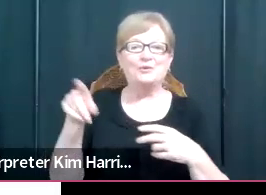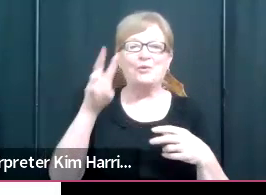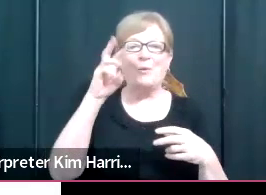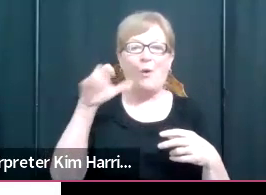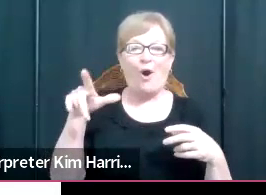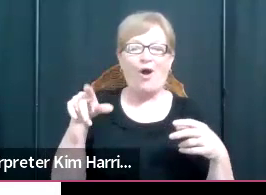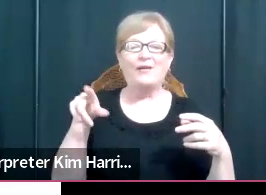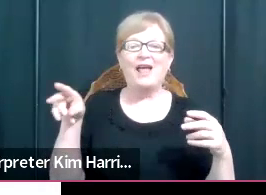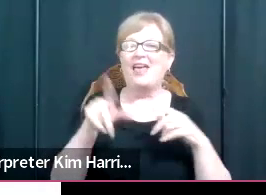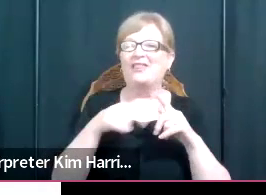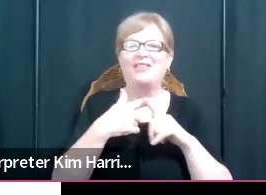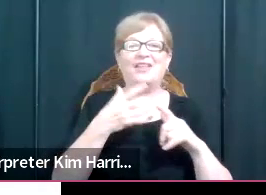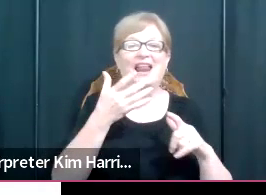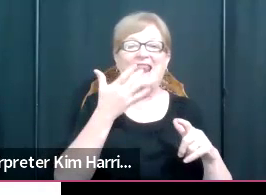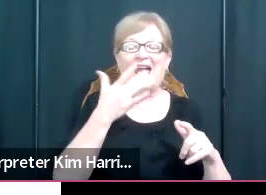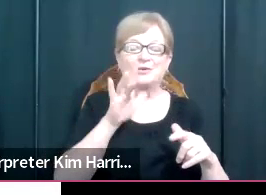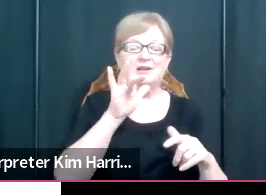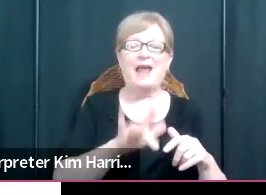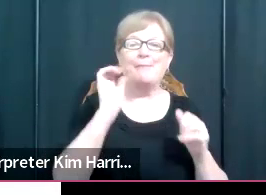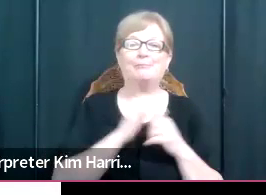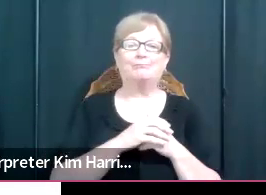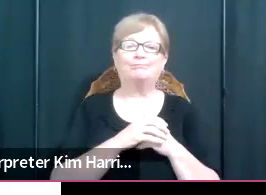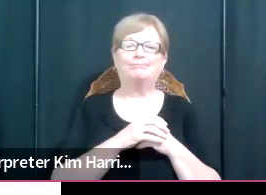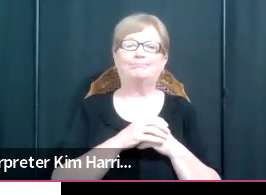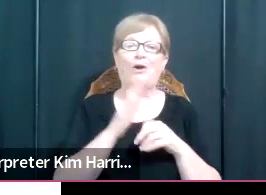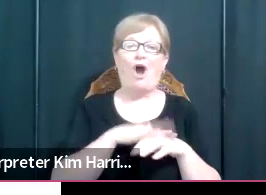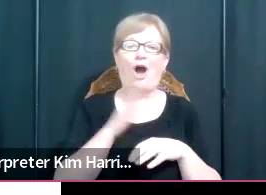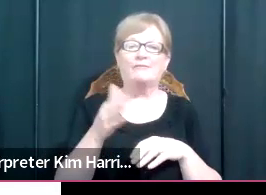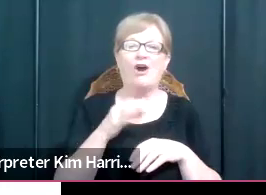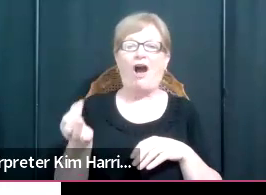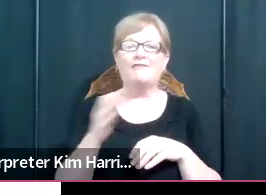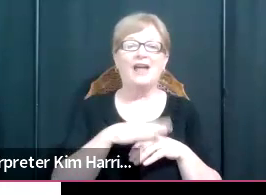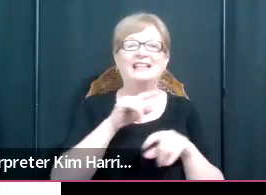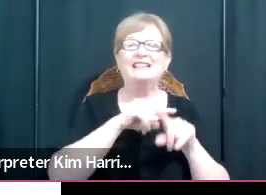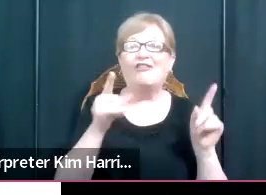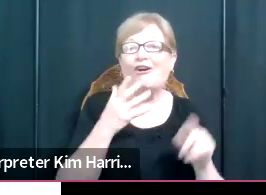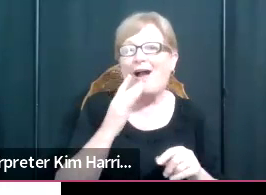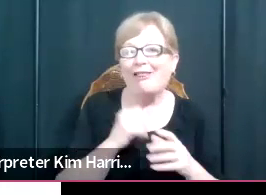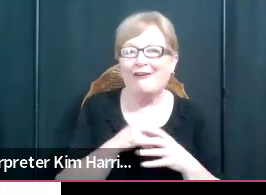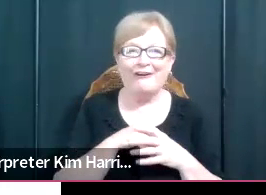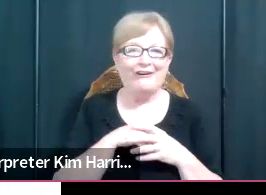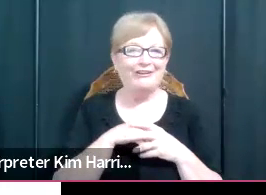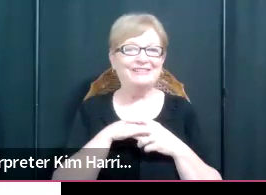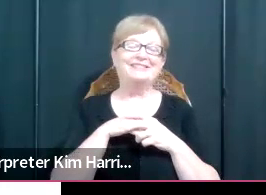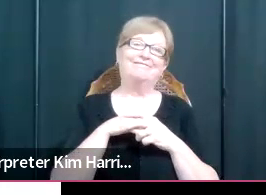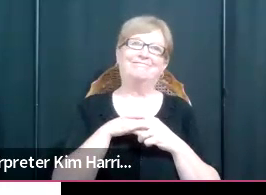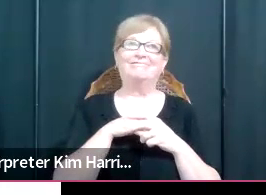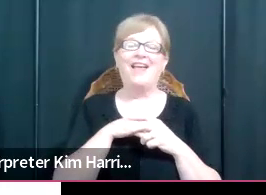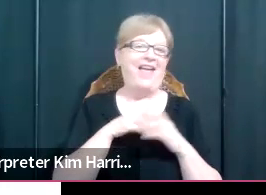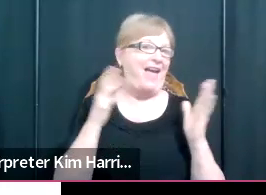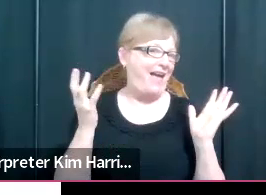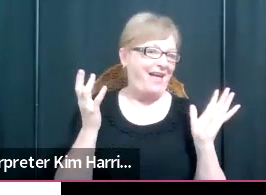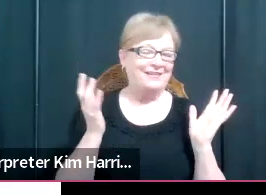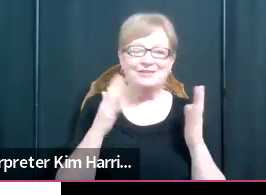the lights, you can tap them on and off, and they're different colors. And